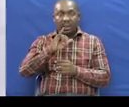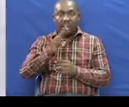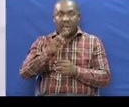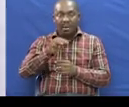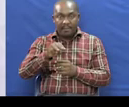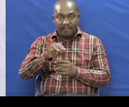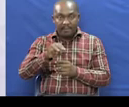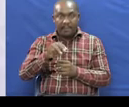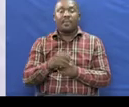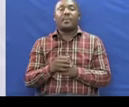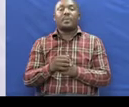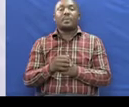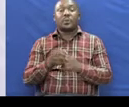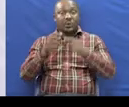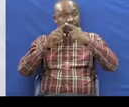We have scandium,